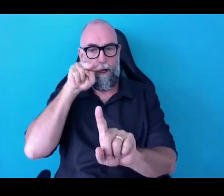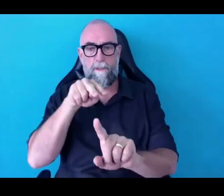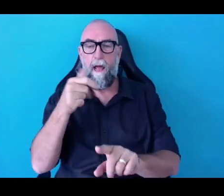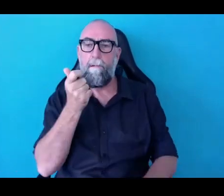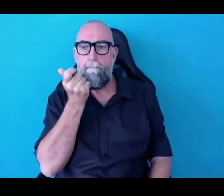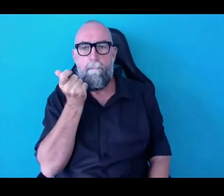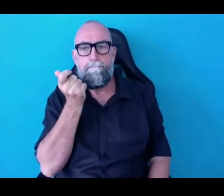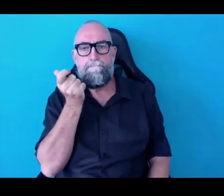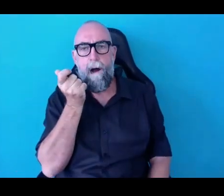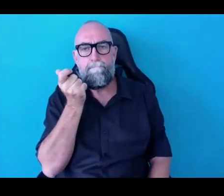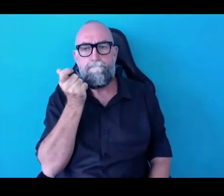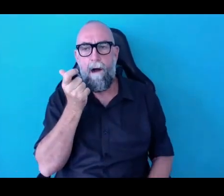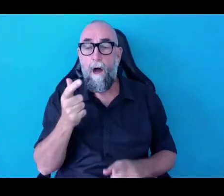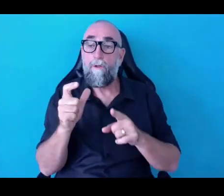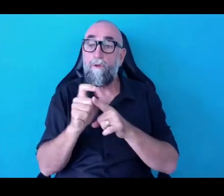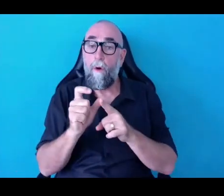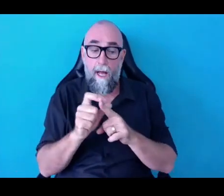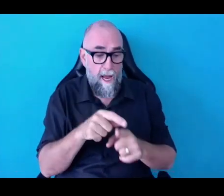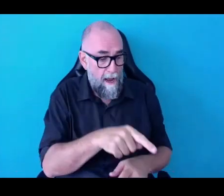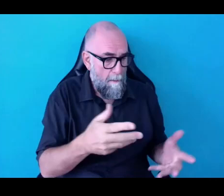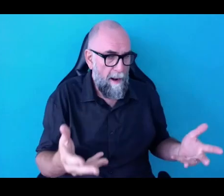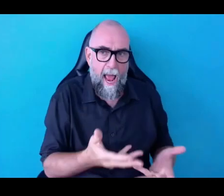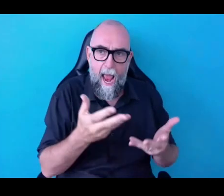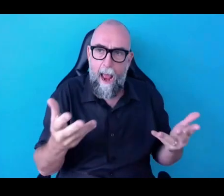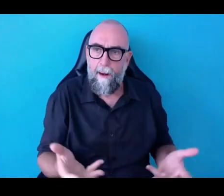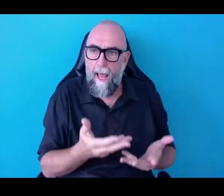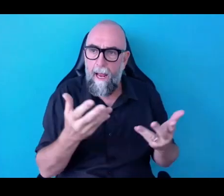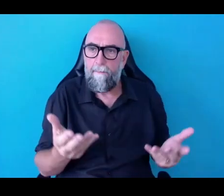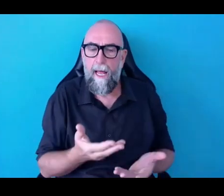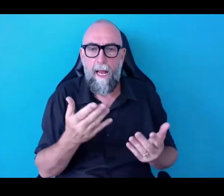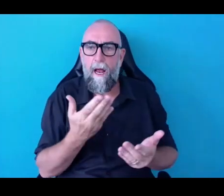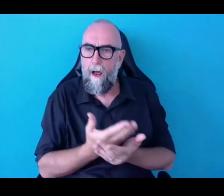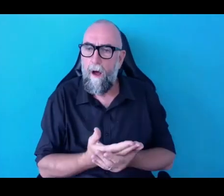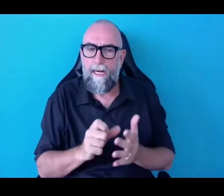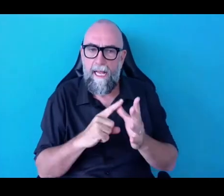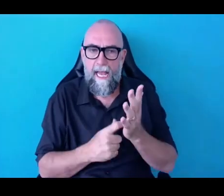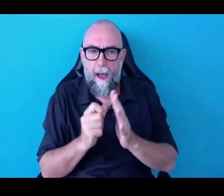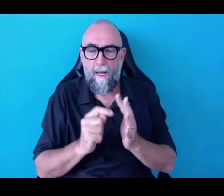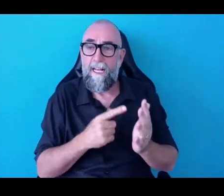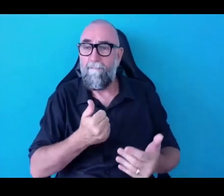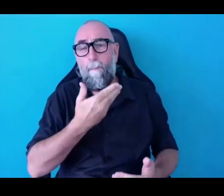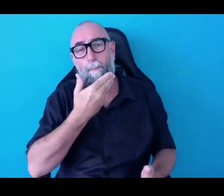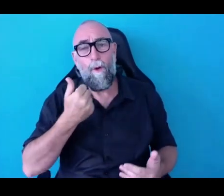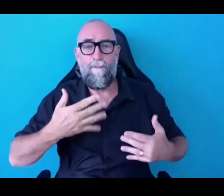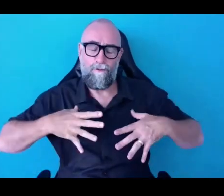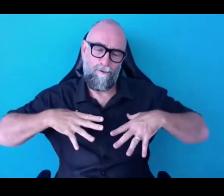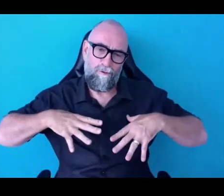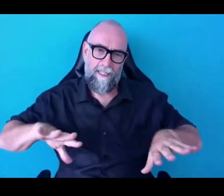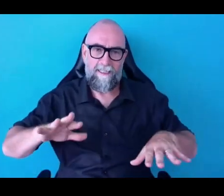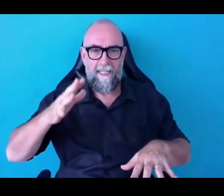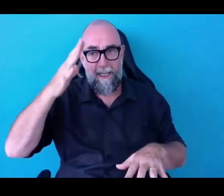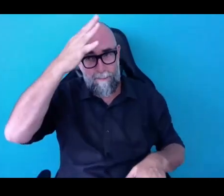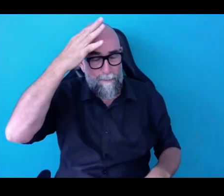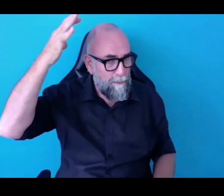daughter plays with toy blocks on the carpet in front of him. She wears a pretty Sunday dress and her blonde hair is tied up in a